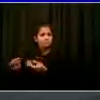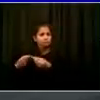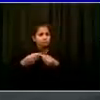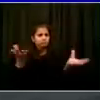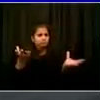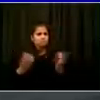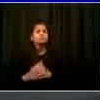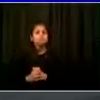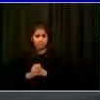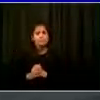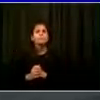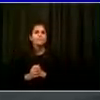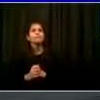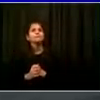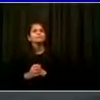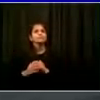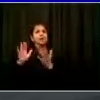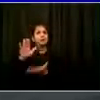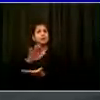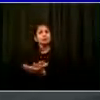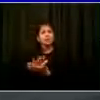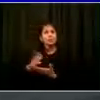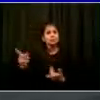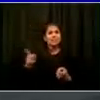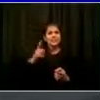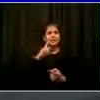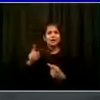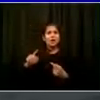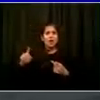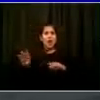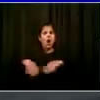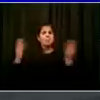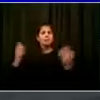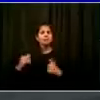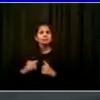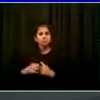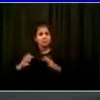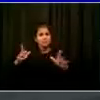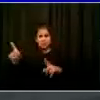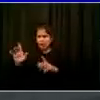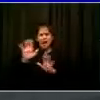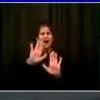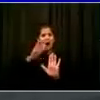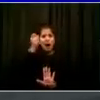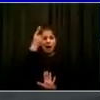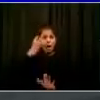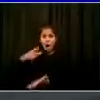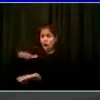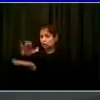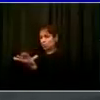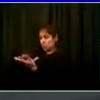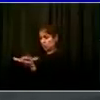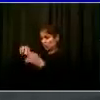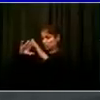this all-remote phase. And we will continue to do this work to get our schools back as quickly as